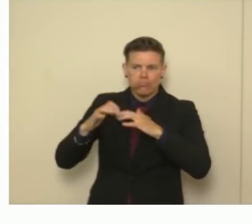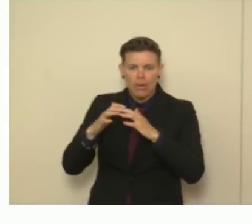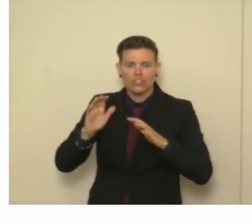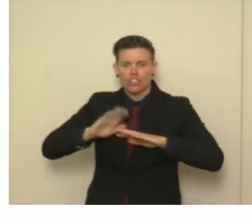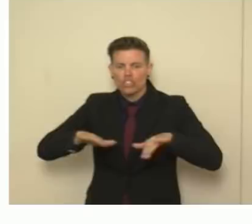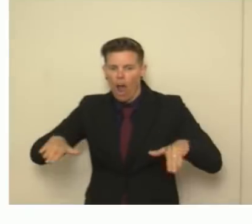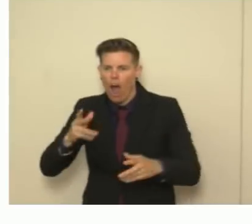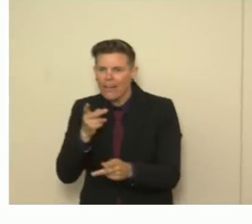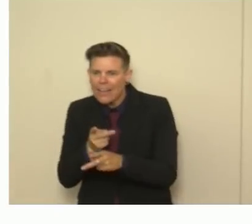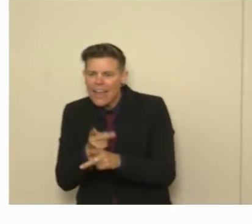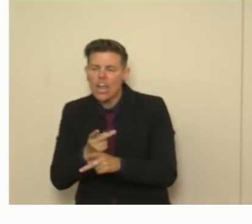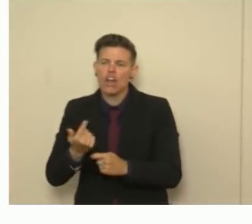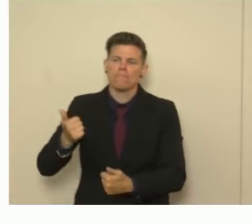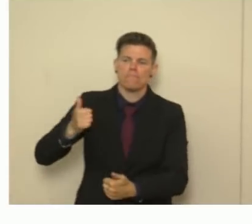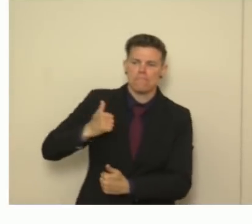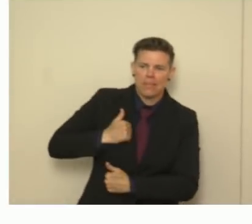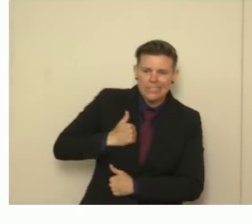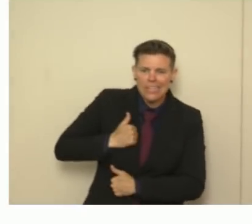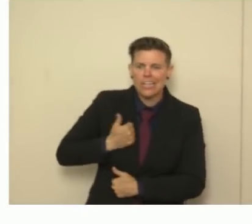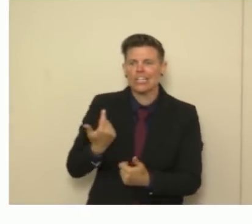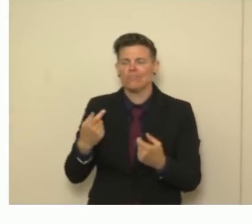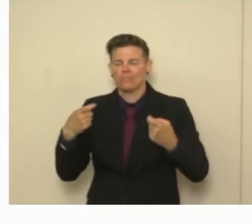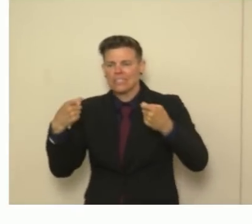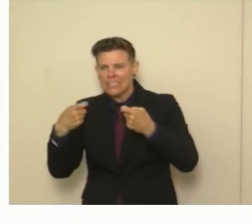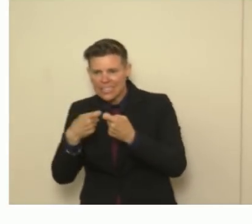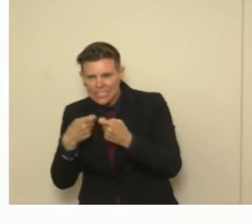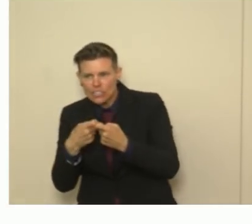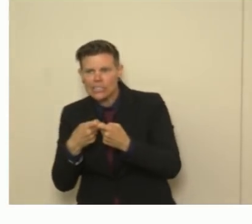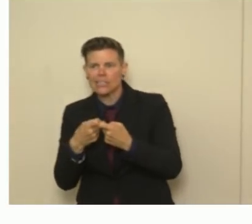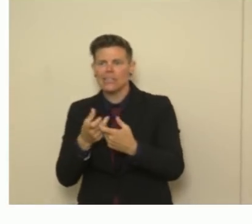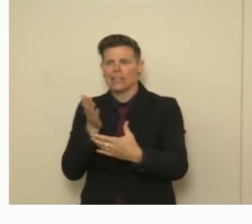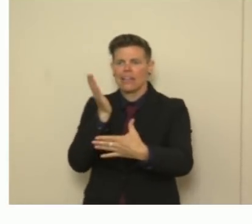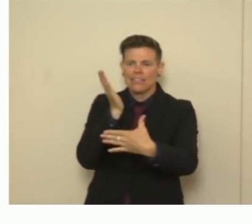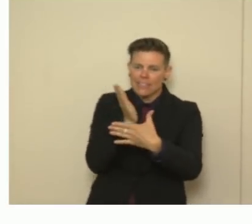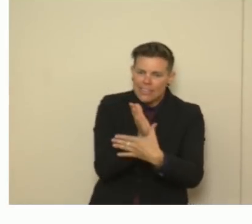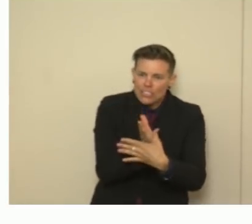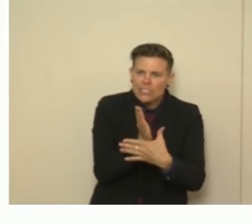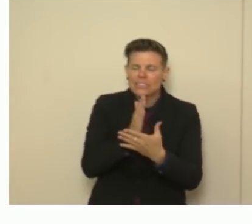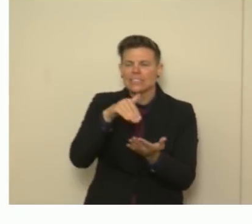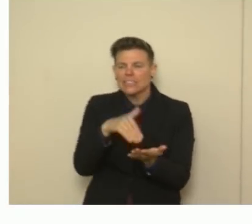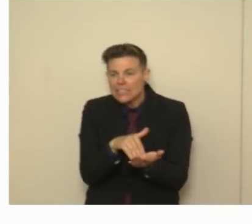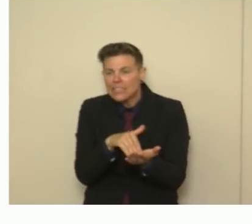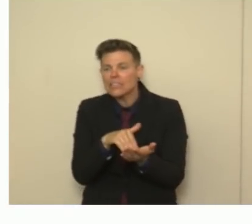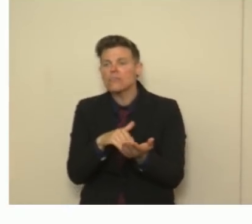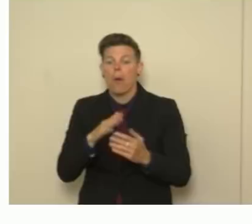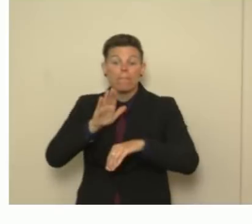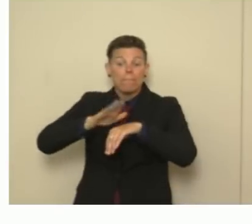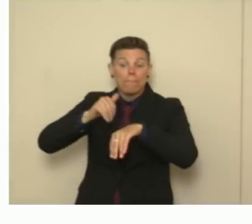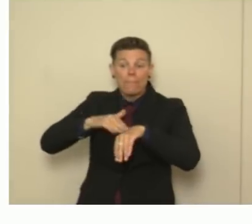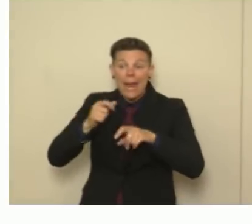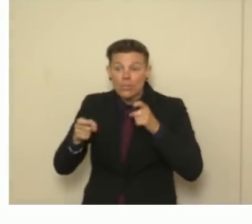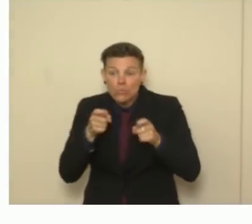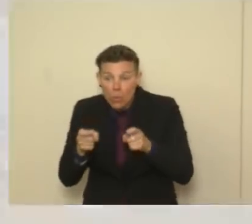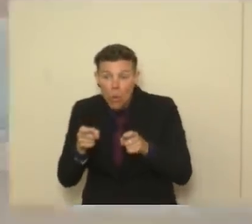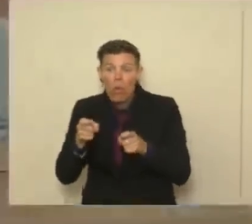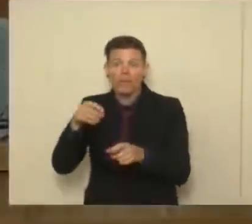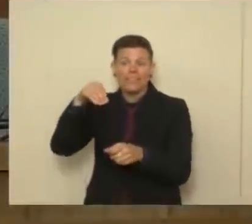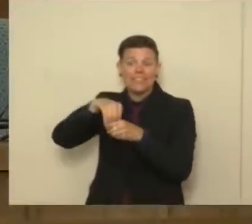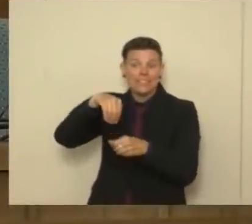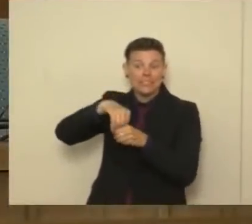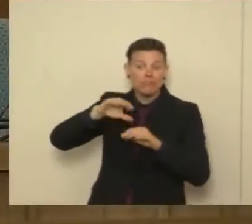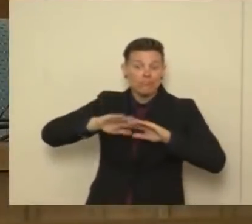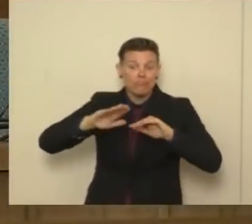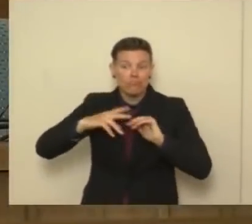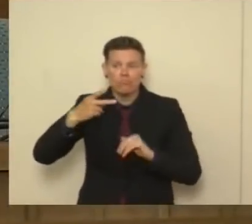utilities, psychiatric center, pest control, and an indoor swimming school. So we're seeing a much, much broader spread